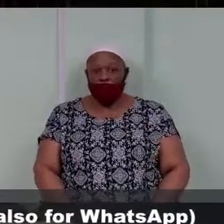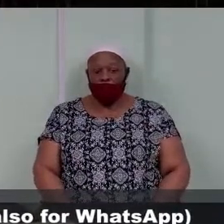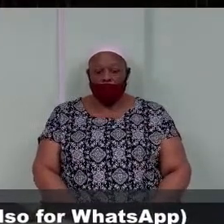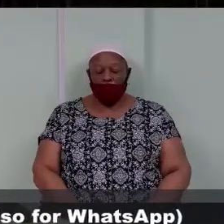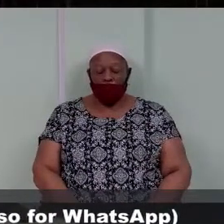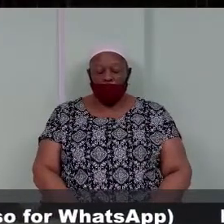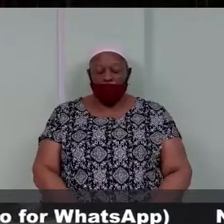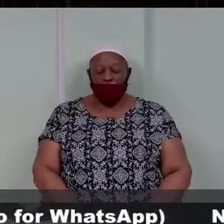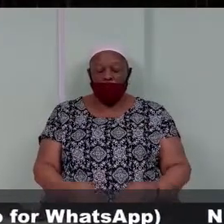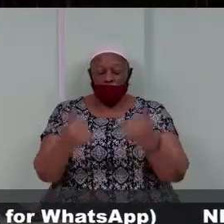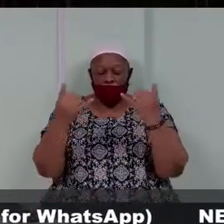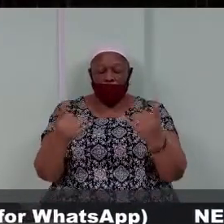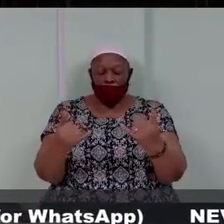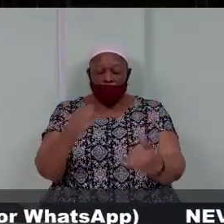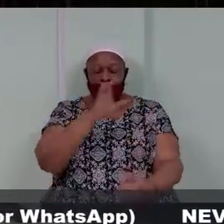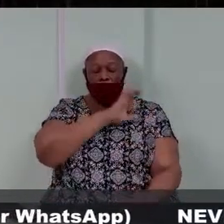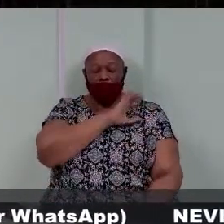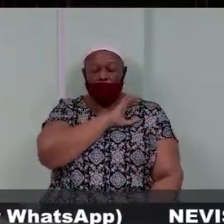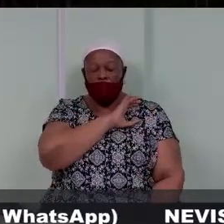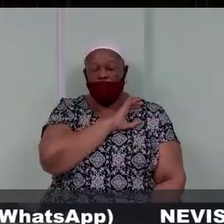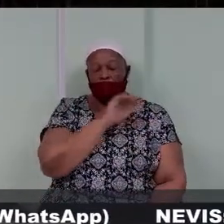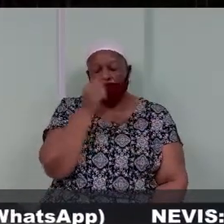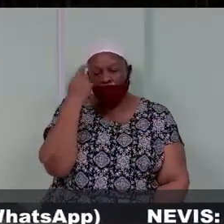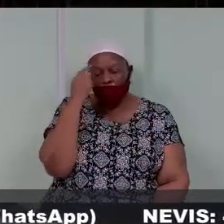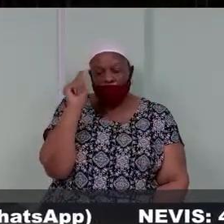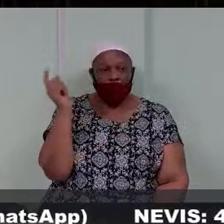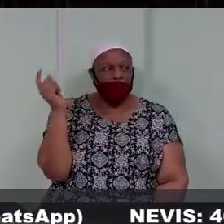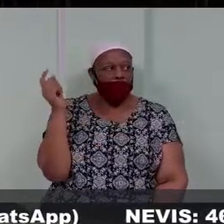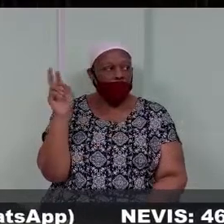us his report.